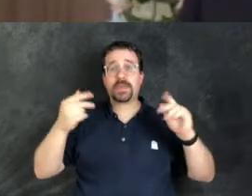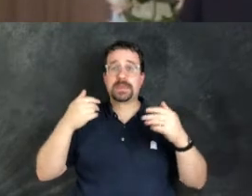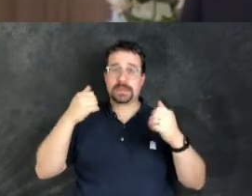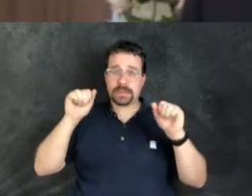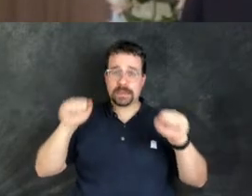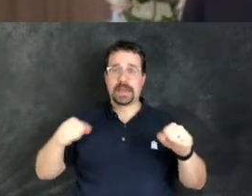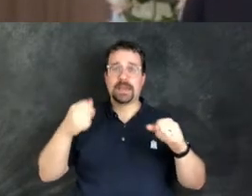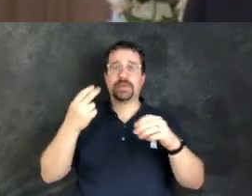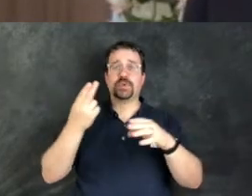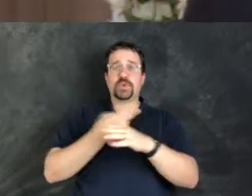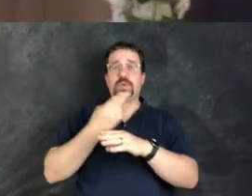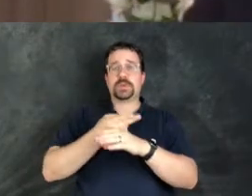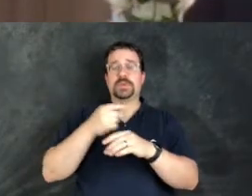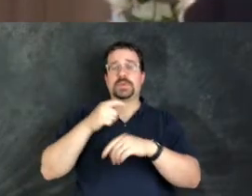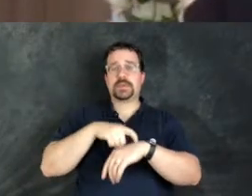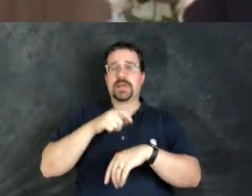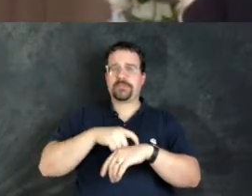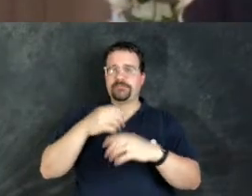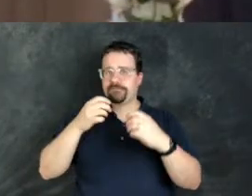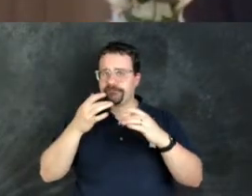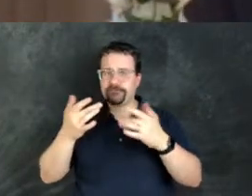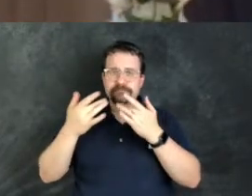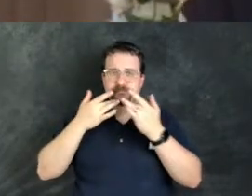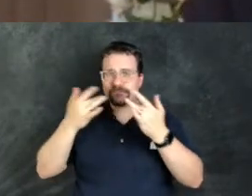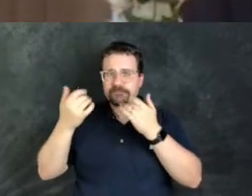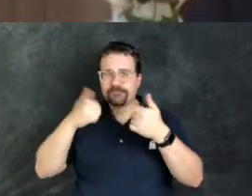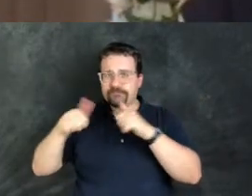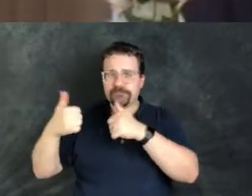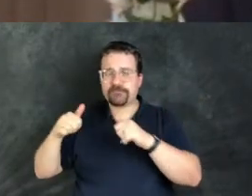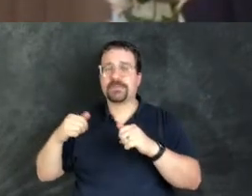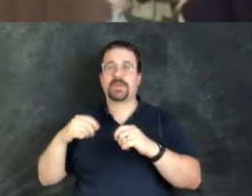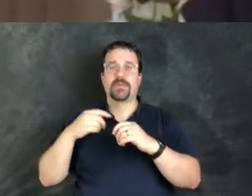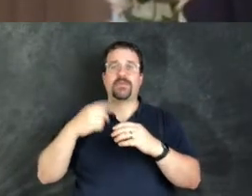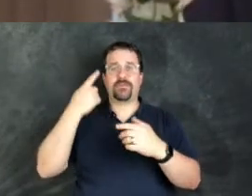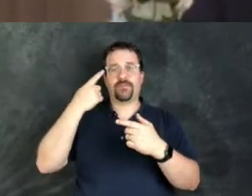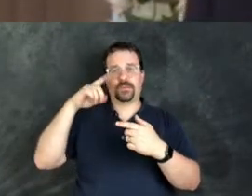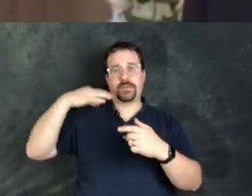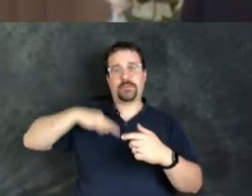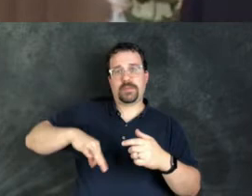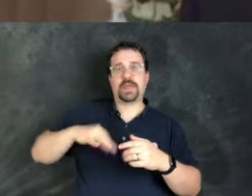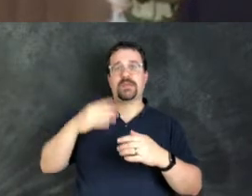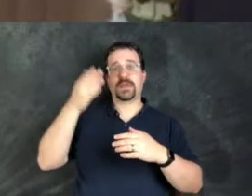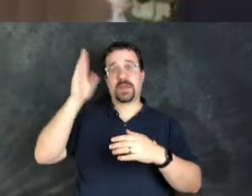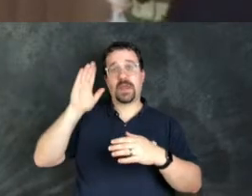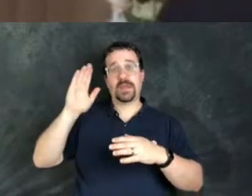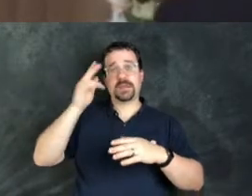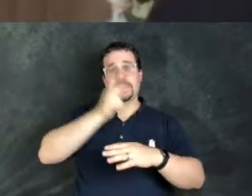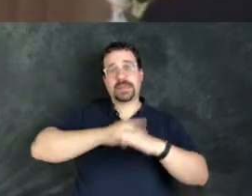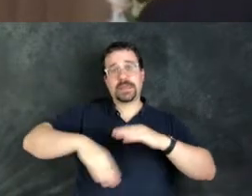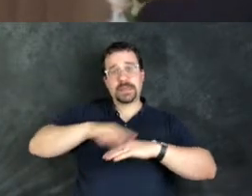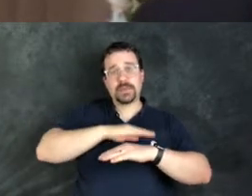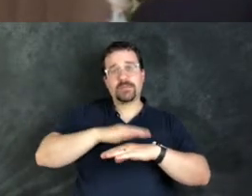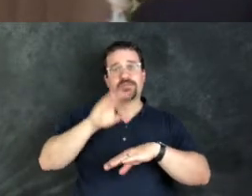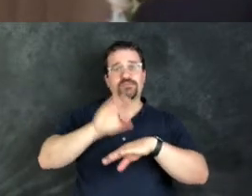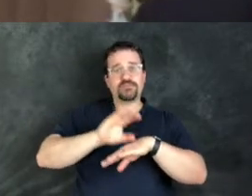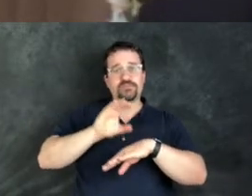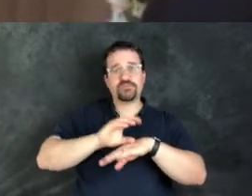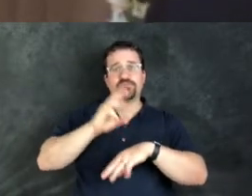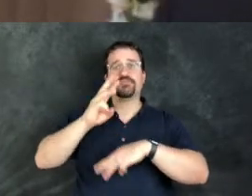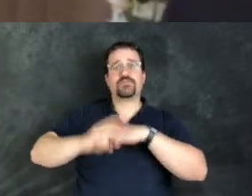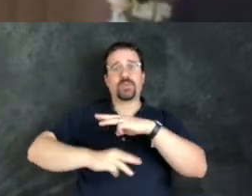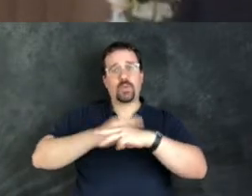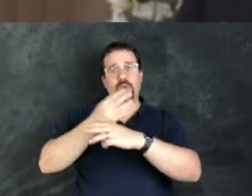this time of high experimentation in healthy ways for the good of God's kingdom, church, and